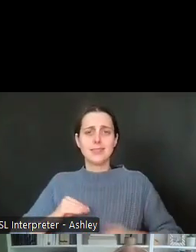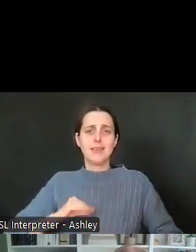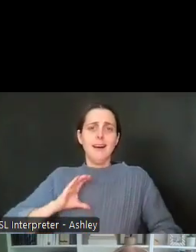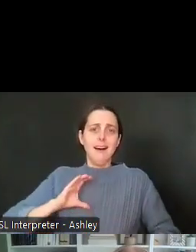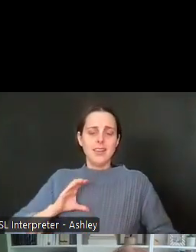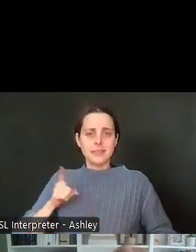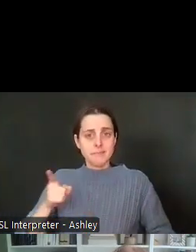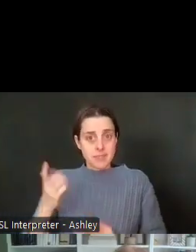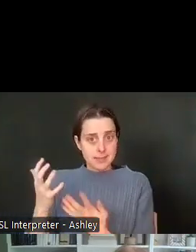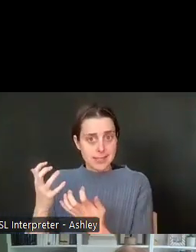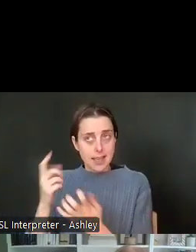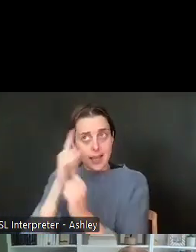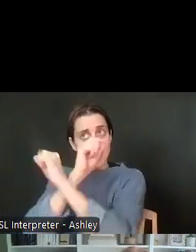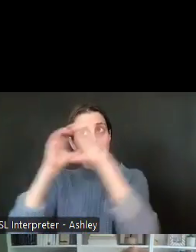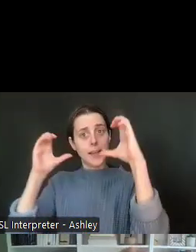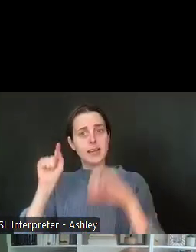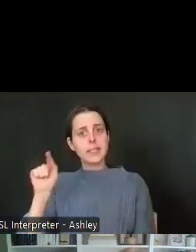your life would be work?